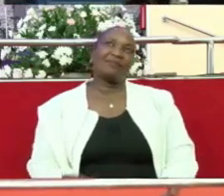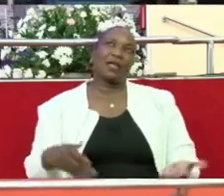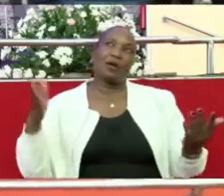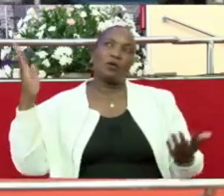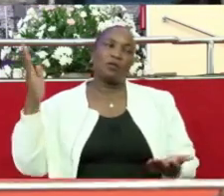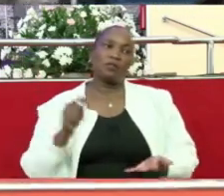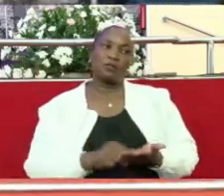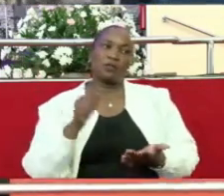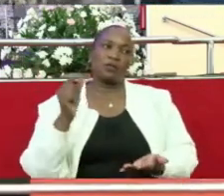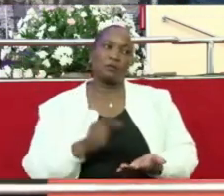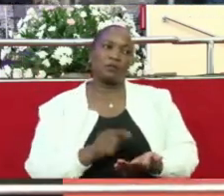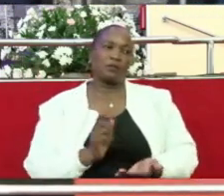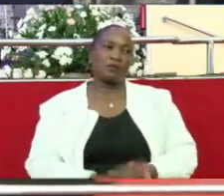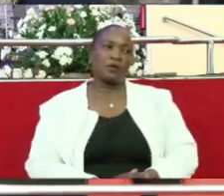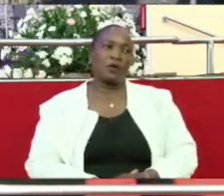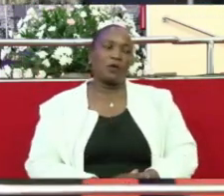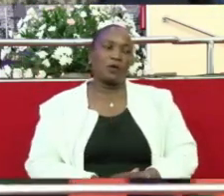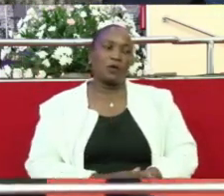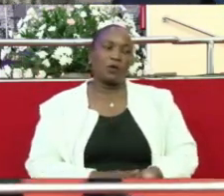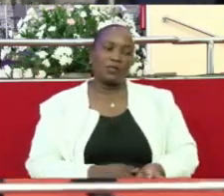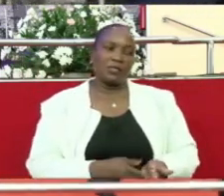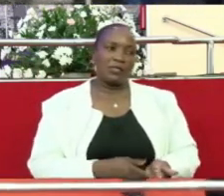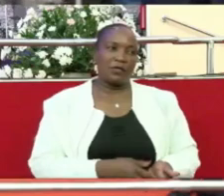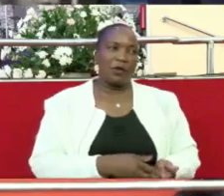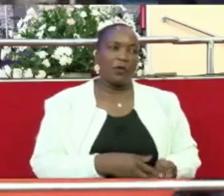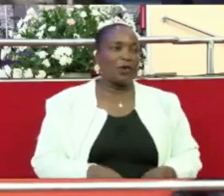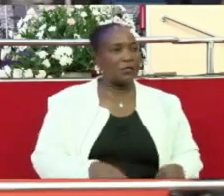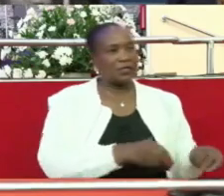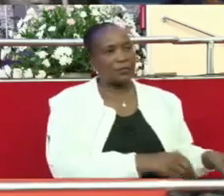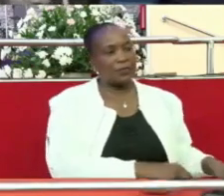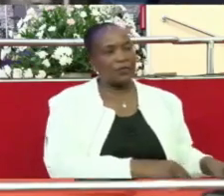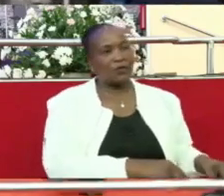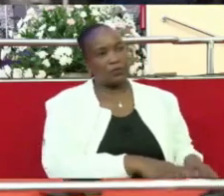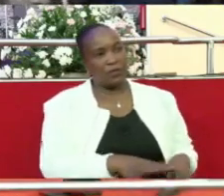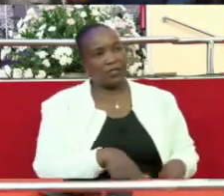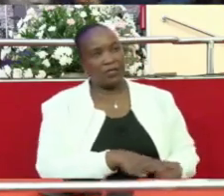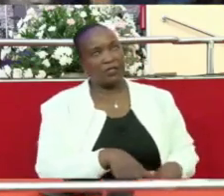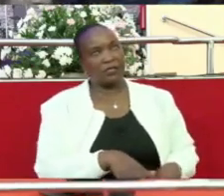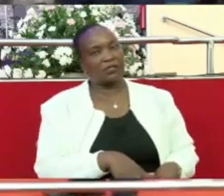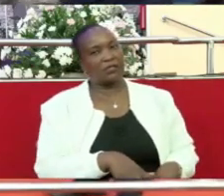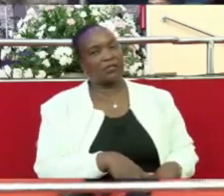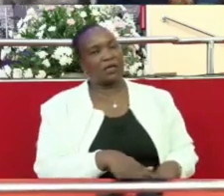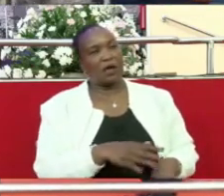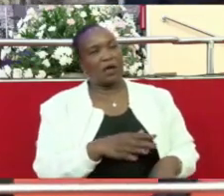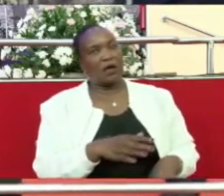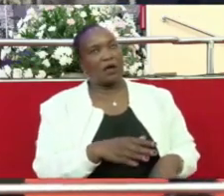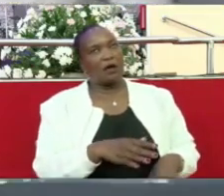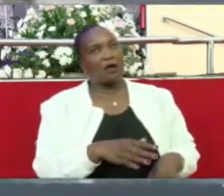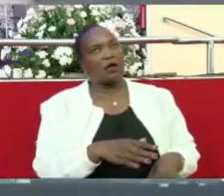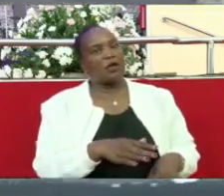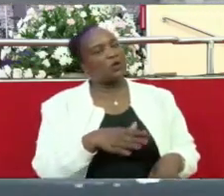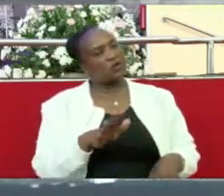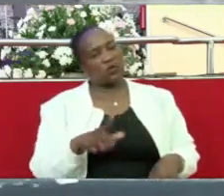Will usher you into places that though you are warm, though you cannot fight for